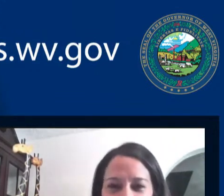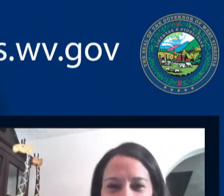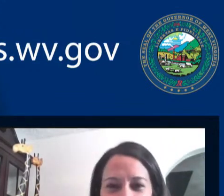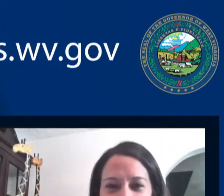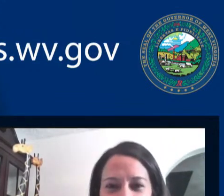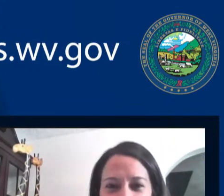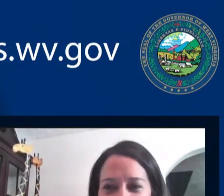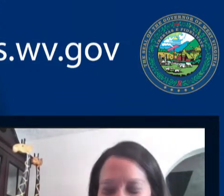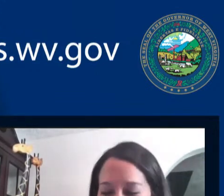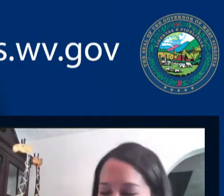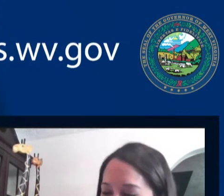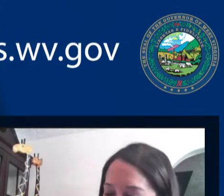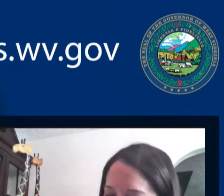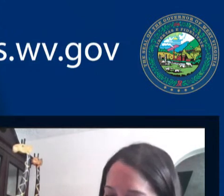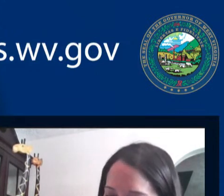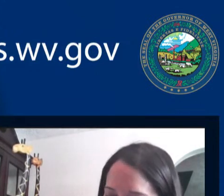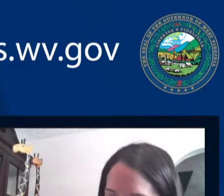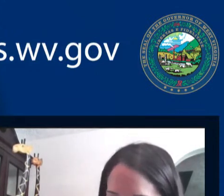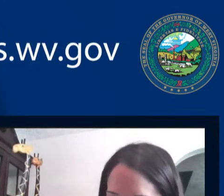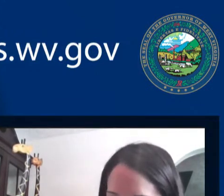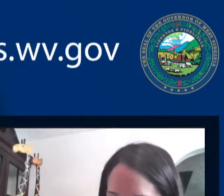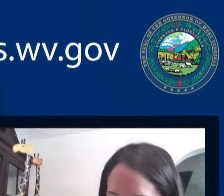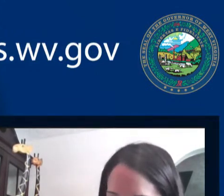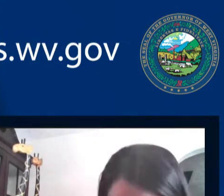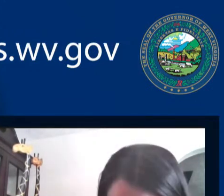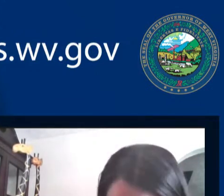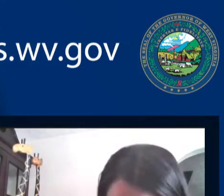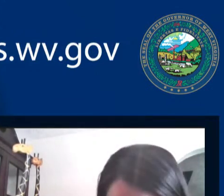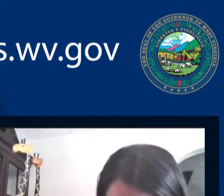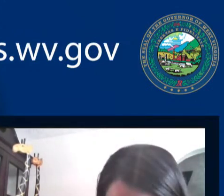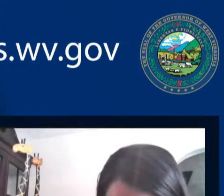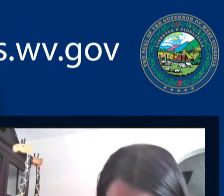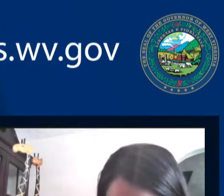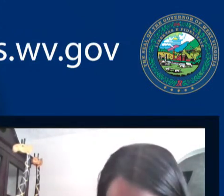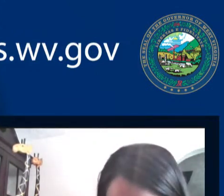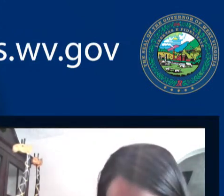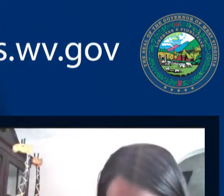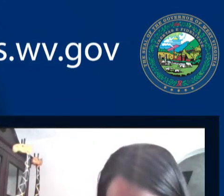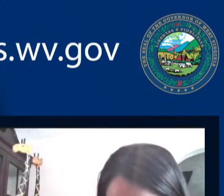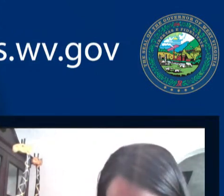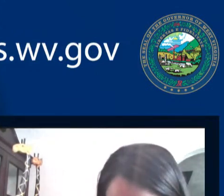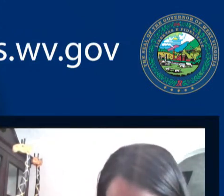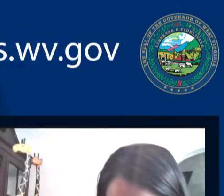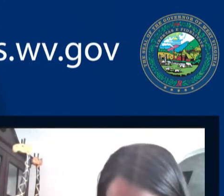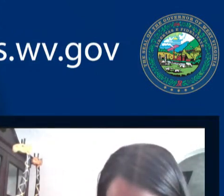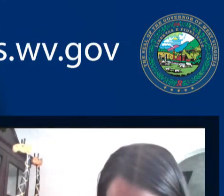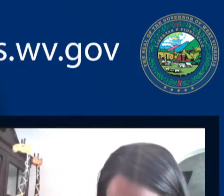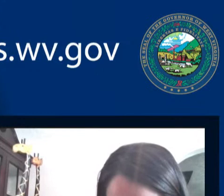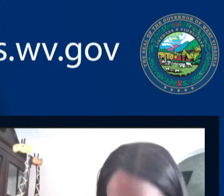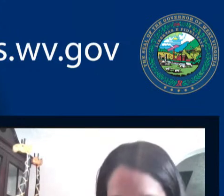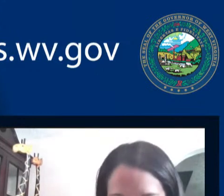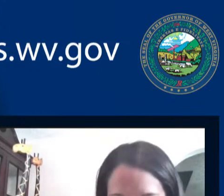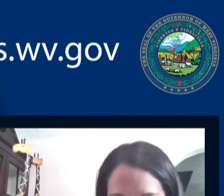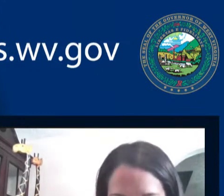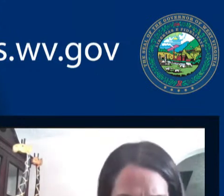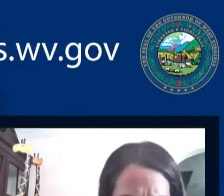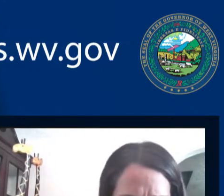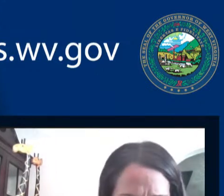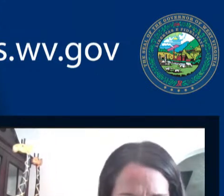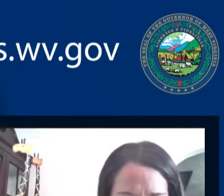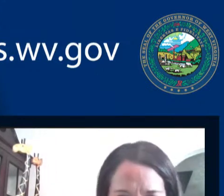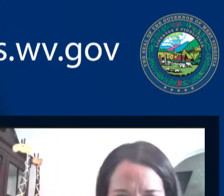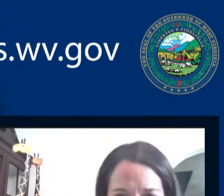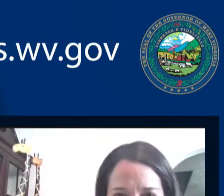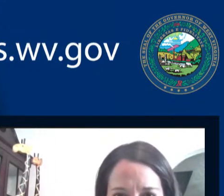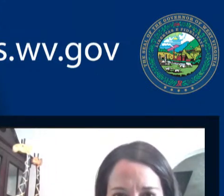Also, Governor, if you could address the road work that's been going on throughout the morning and day with the updates that